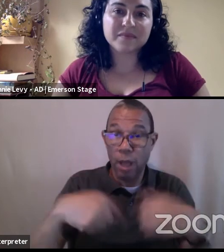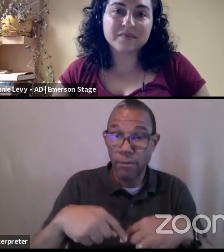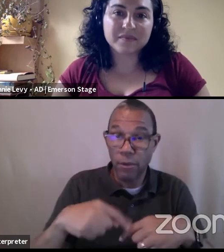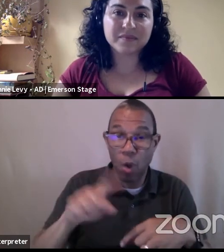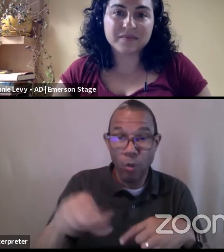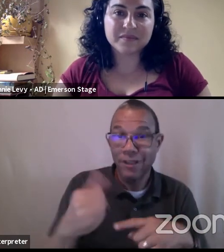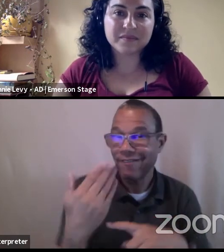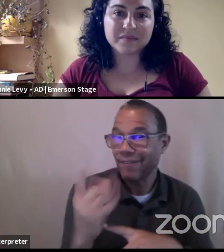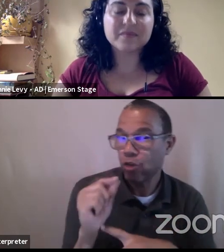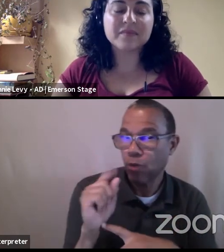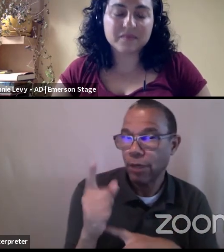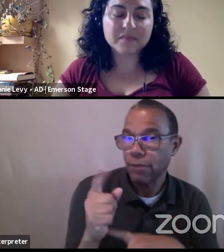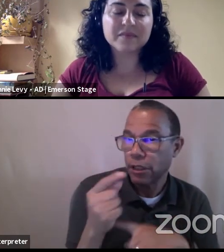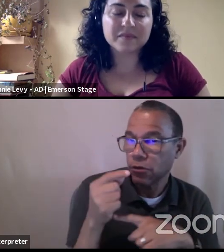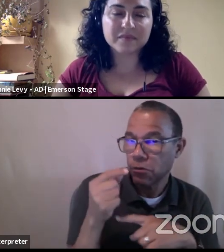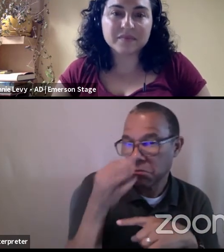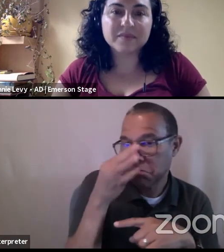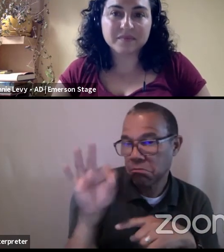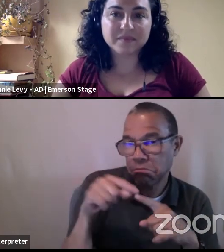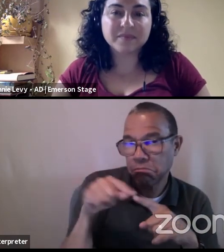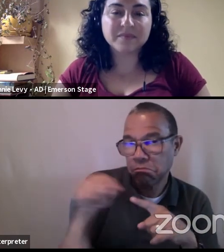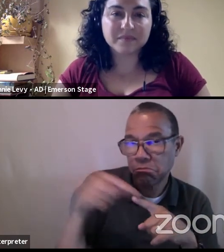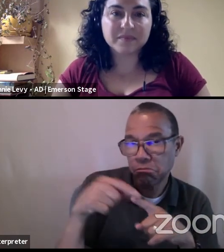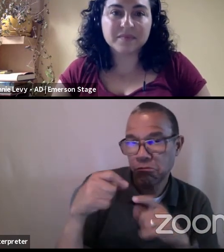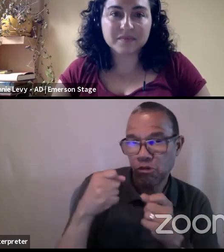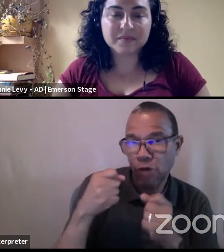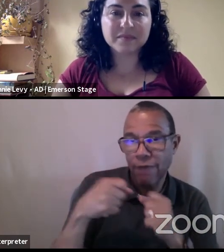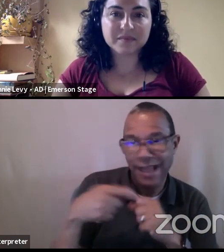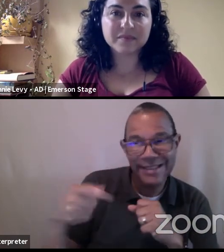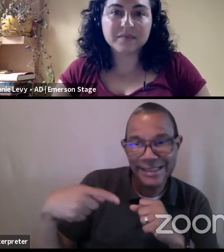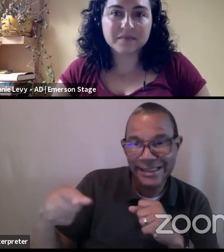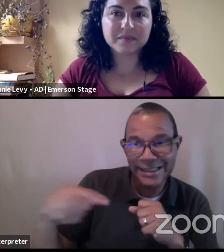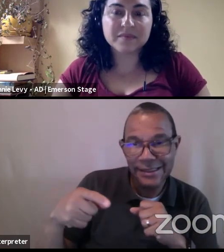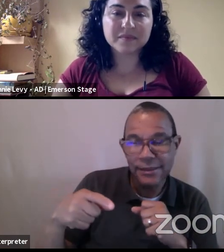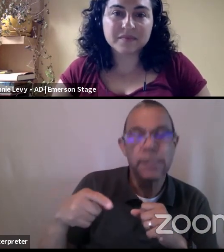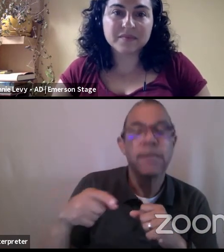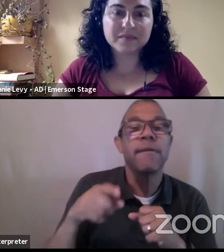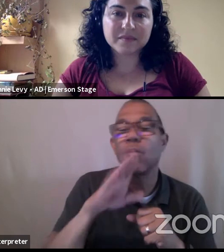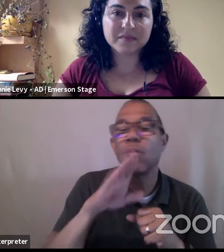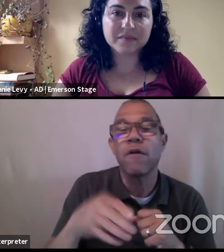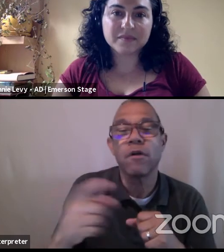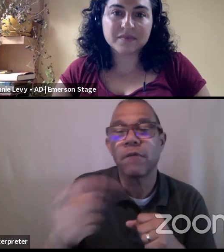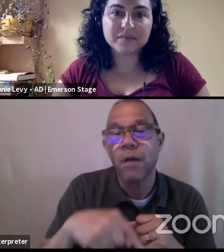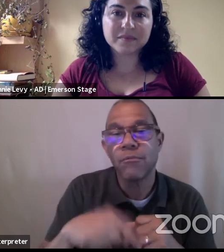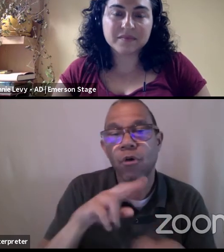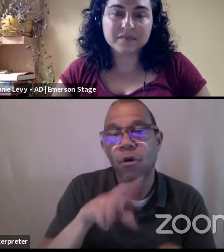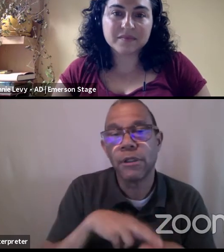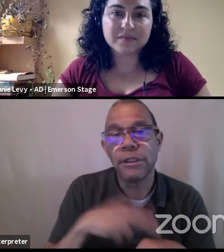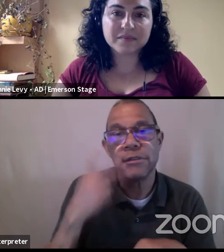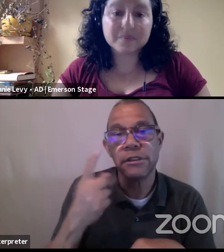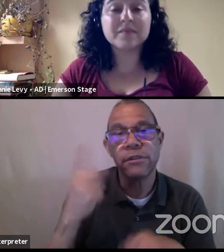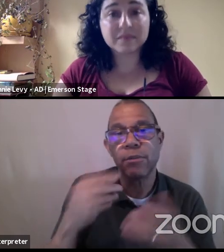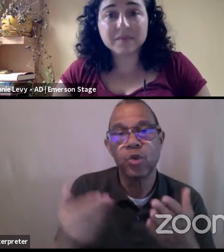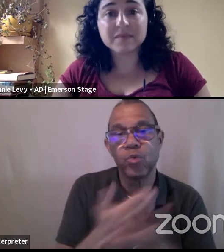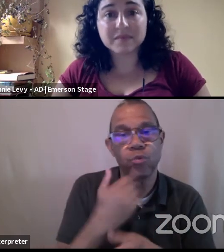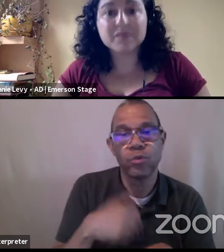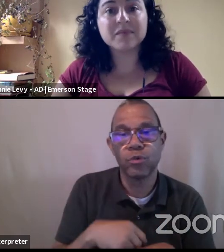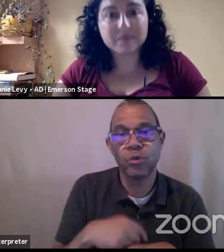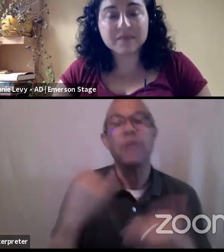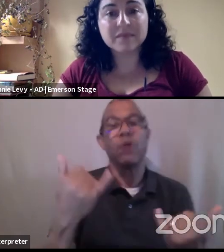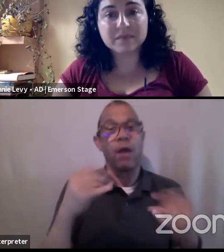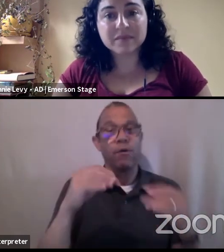I would never get these audiences from Dorchester, from Roxbury that, that come and, and see something, something new. It makes it equitable,